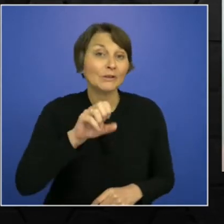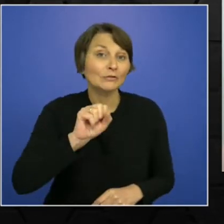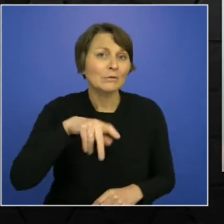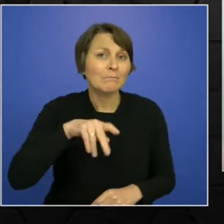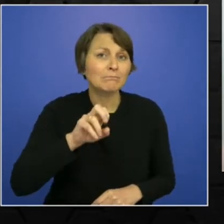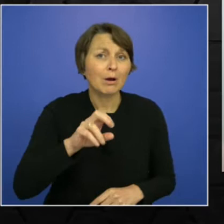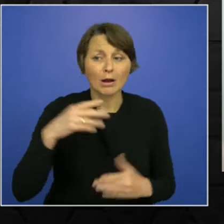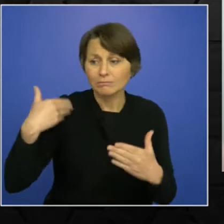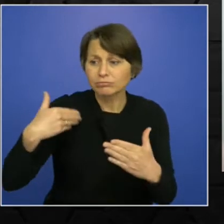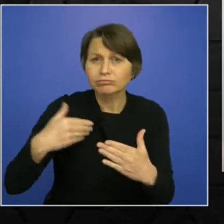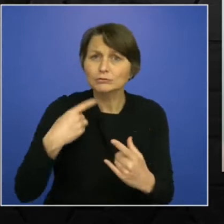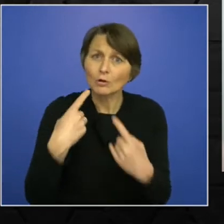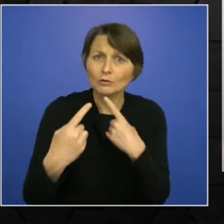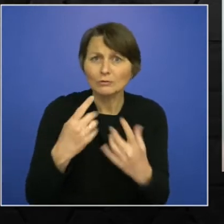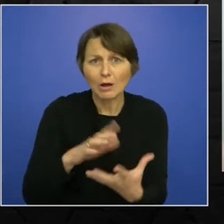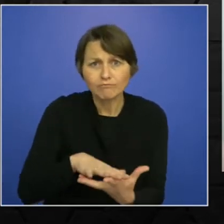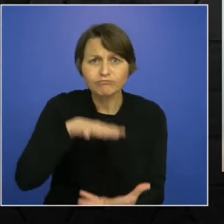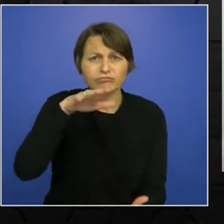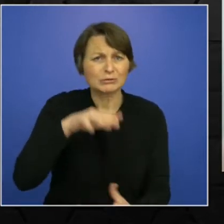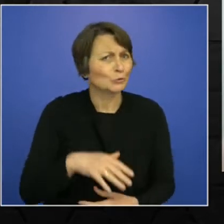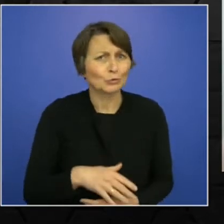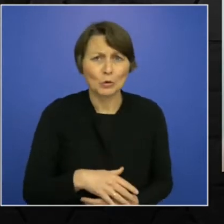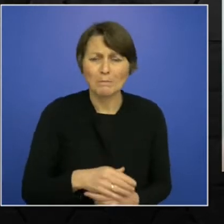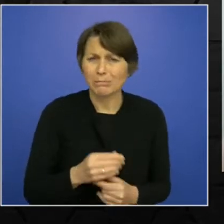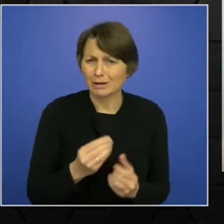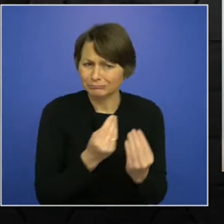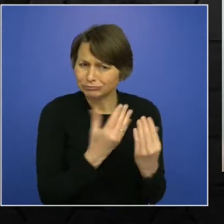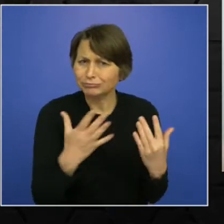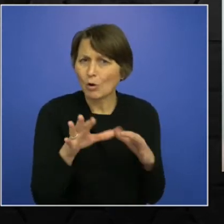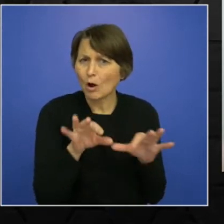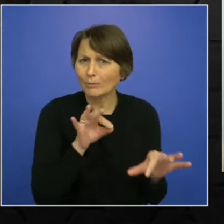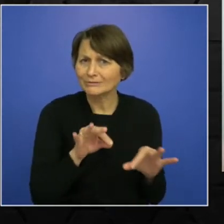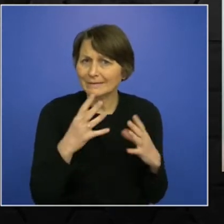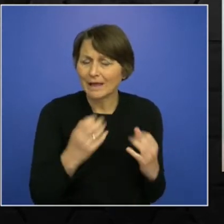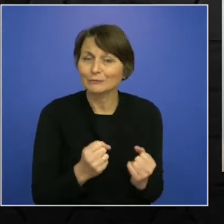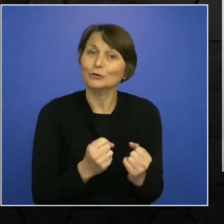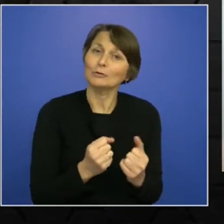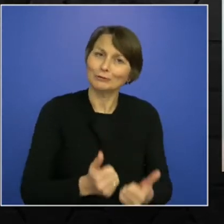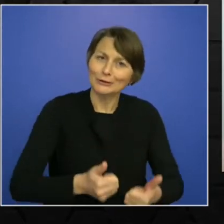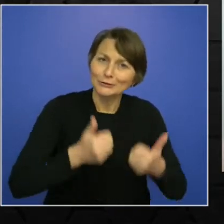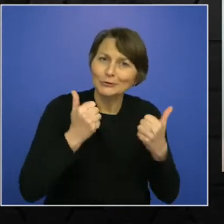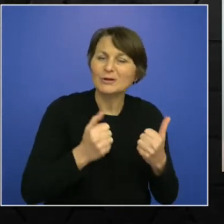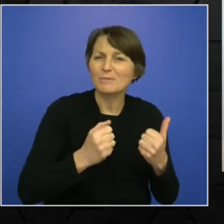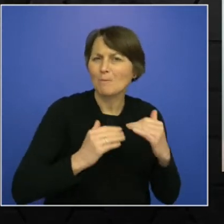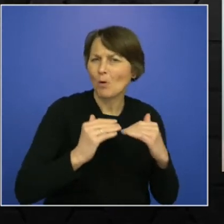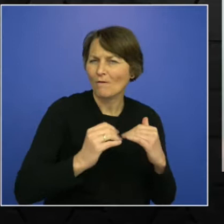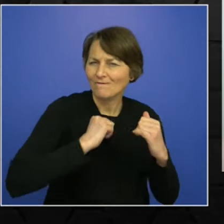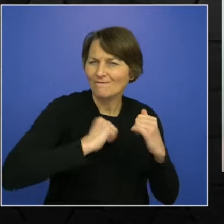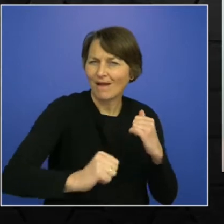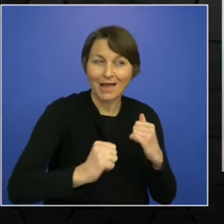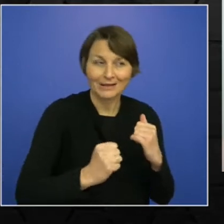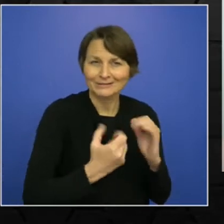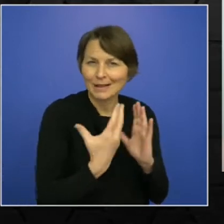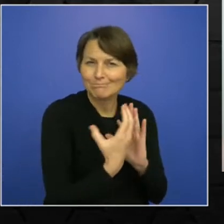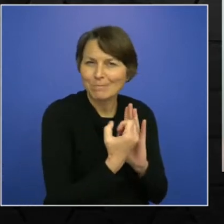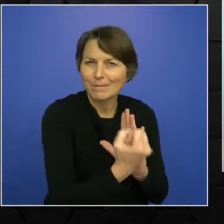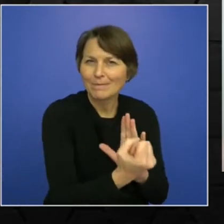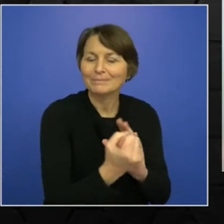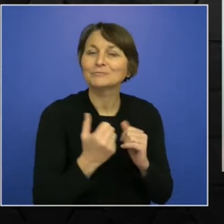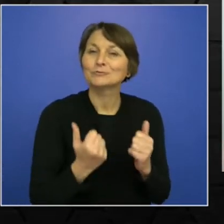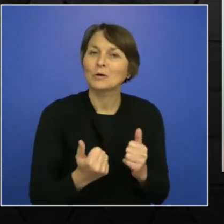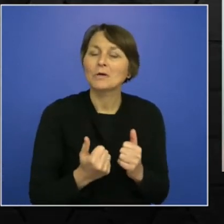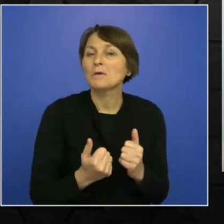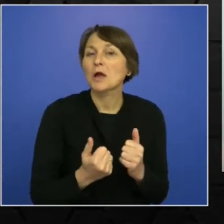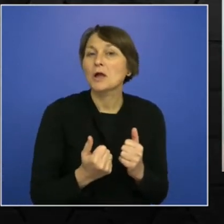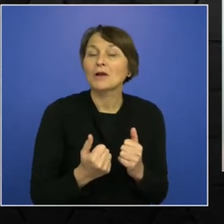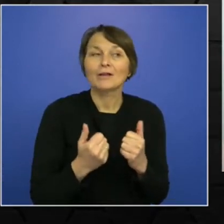lot of capabilities and can do lot more things a lot faster. So it's something which is not talked about a lot as compared to the